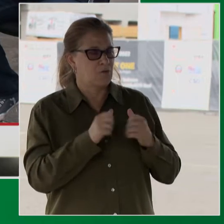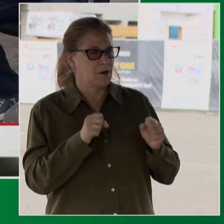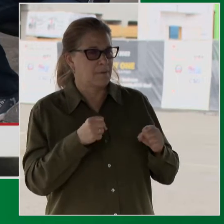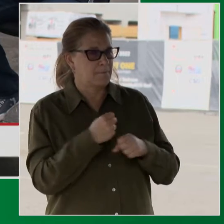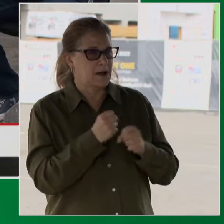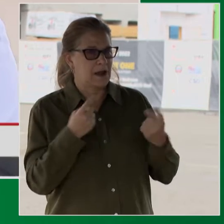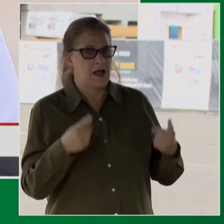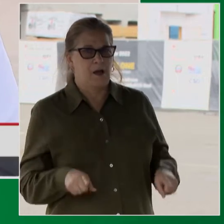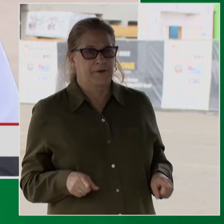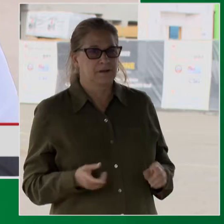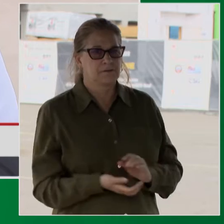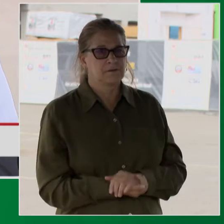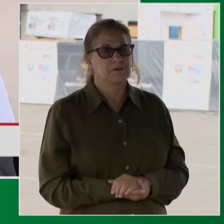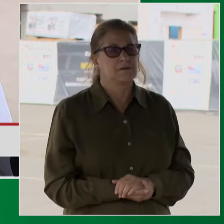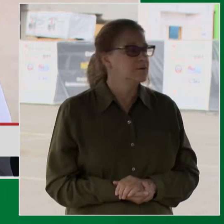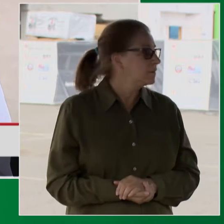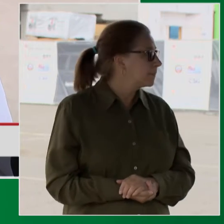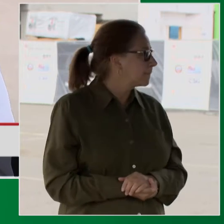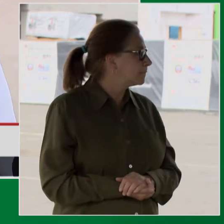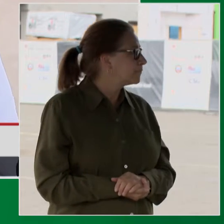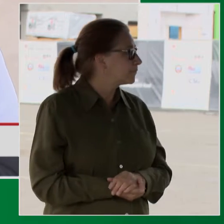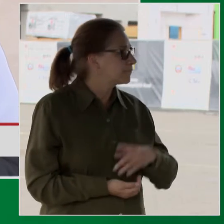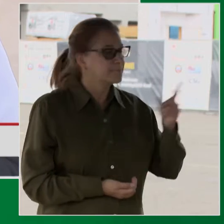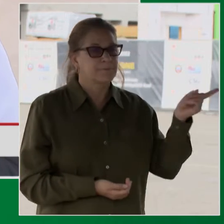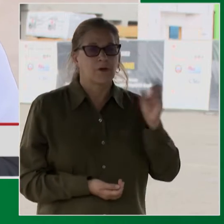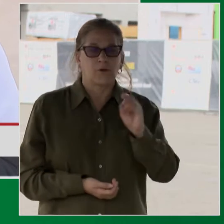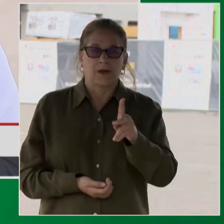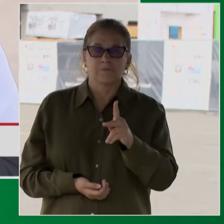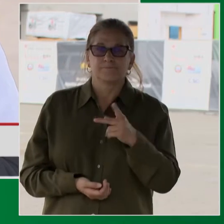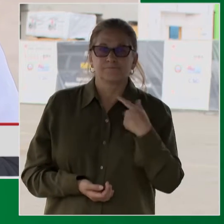it provides us with some resources where we can offer